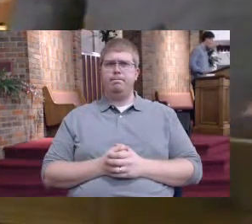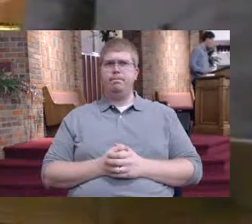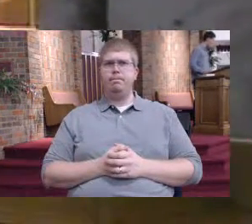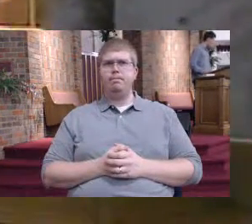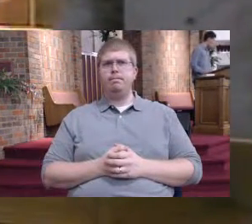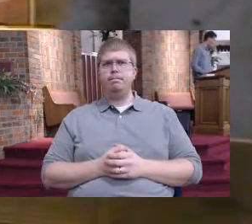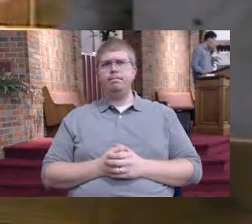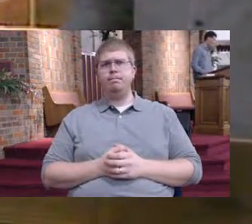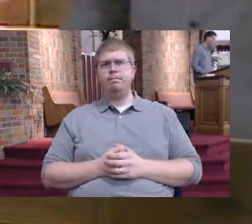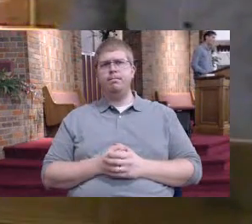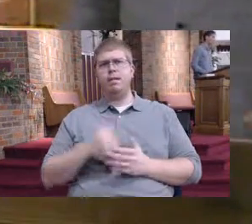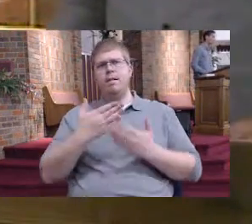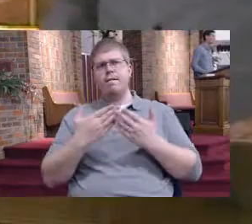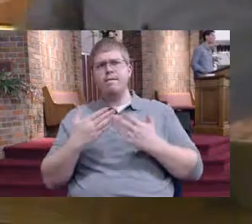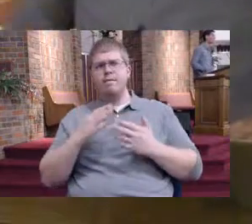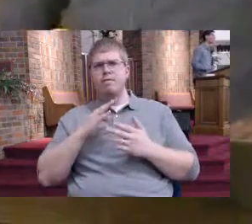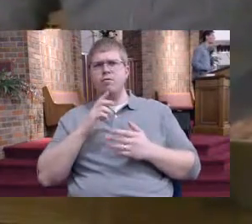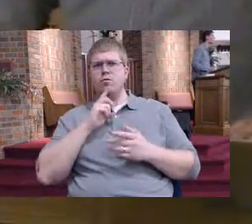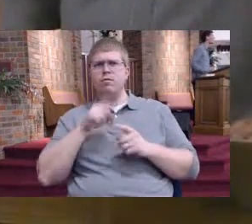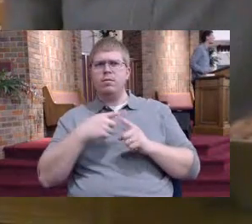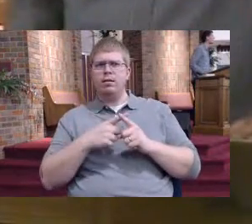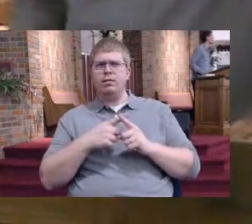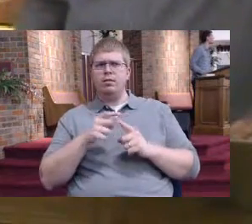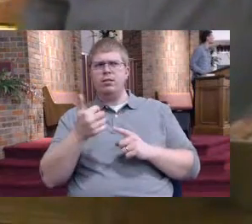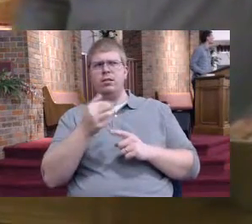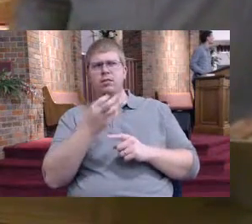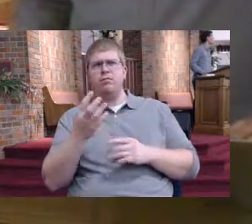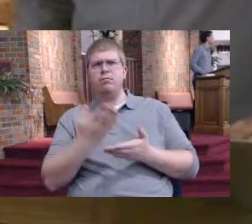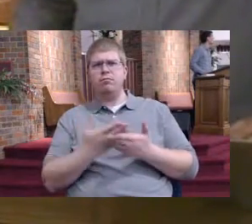Before I talk about a couple other things, I do want to show a video